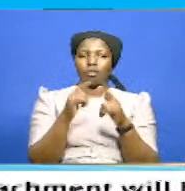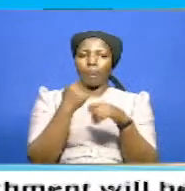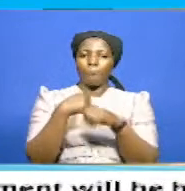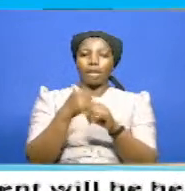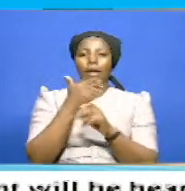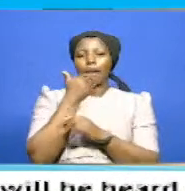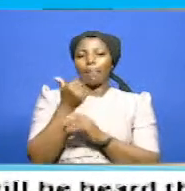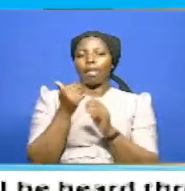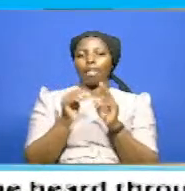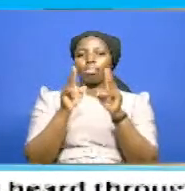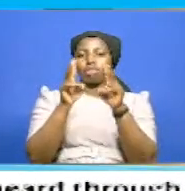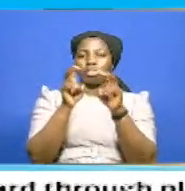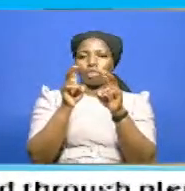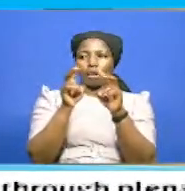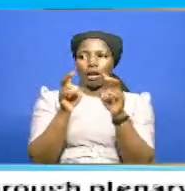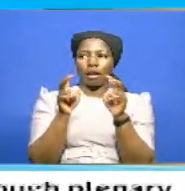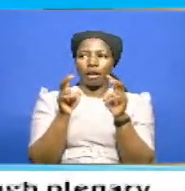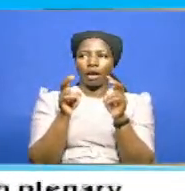the issue of